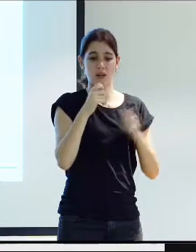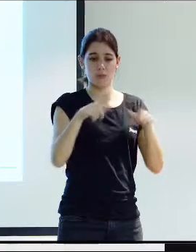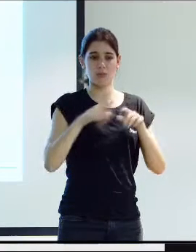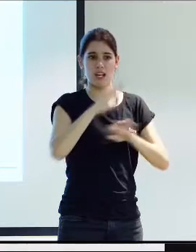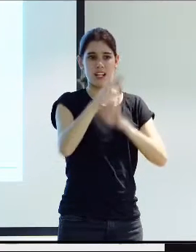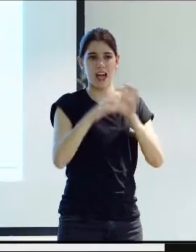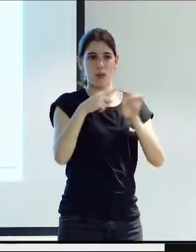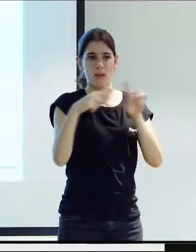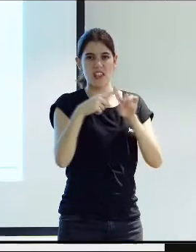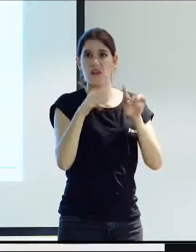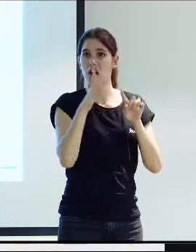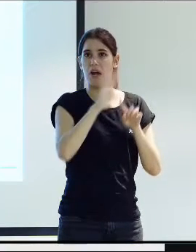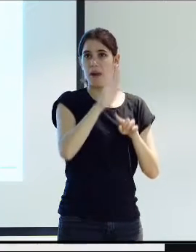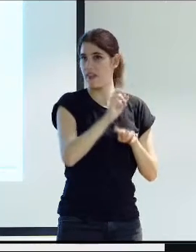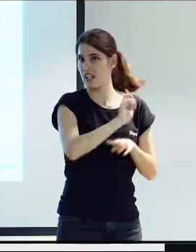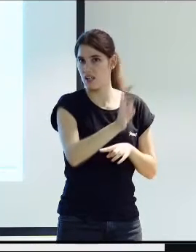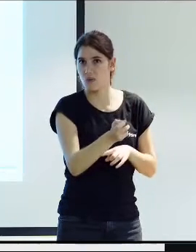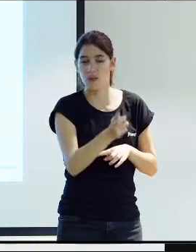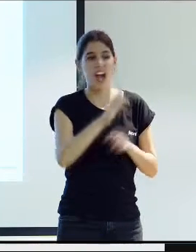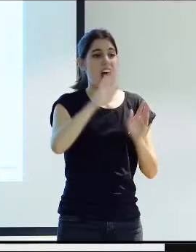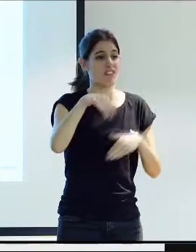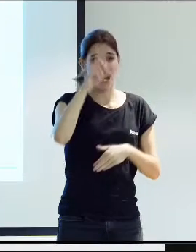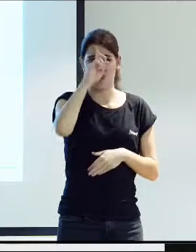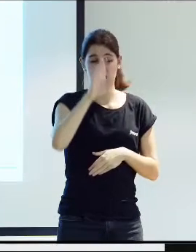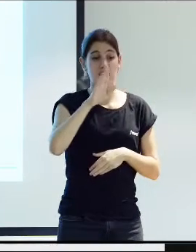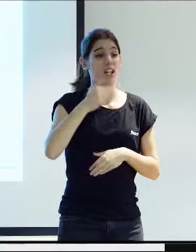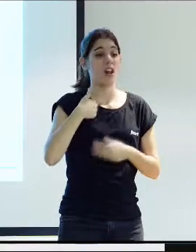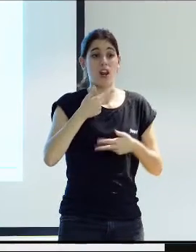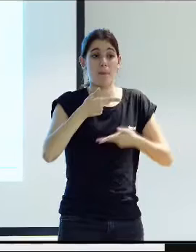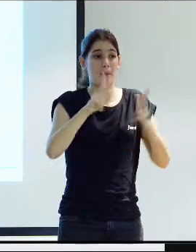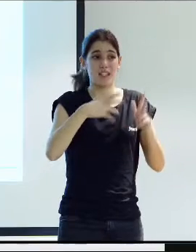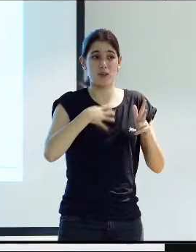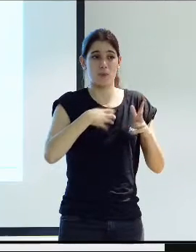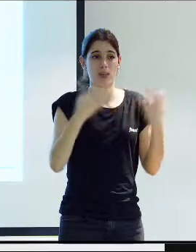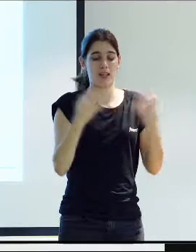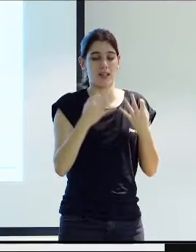different degrees, things that are being ruled out, but in the end I think that